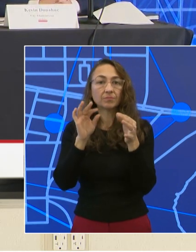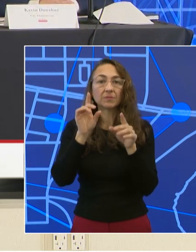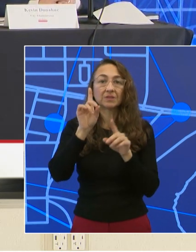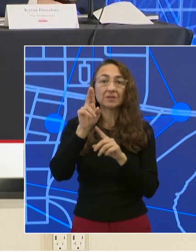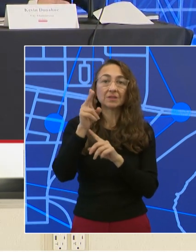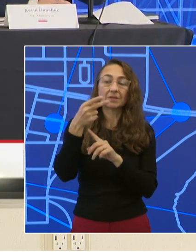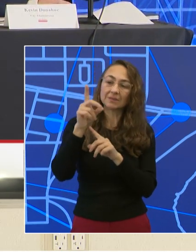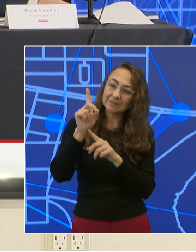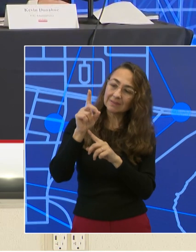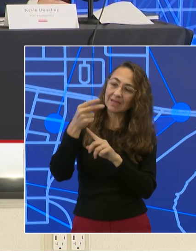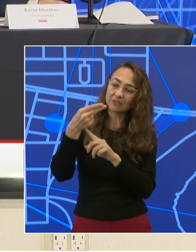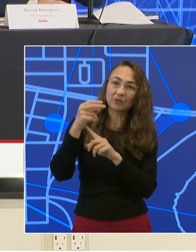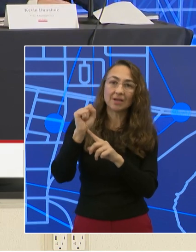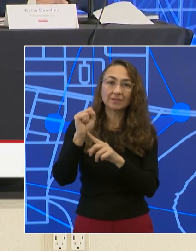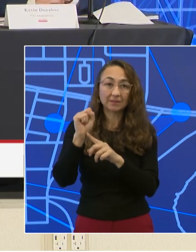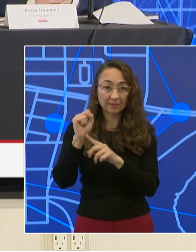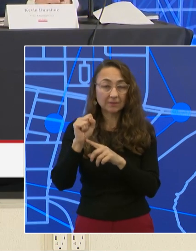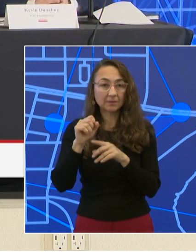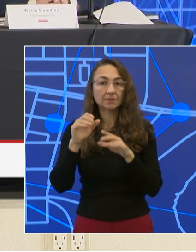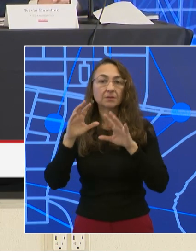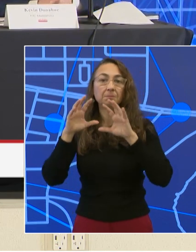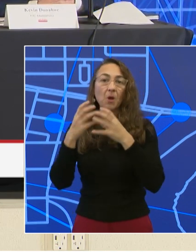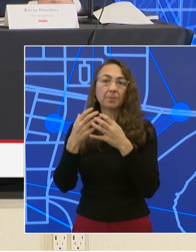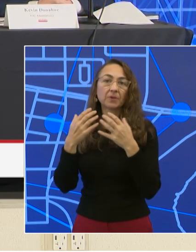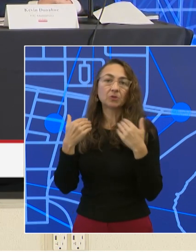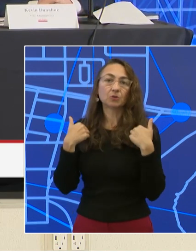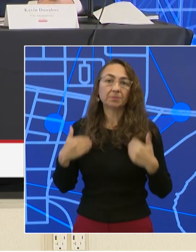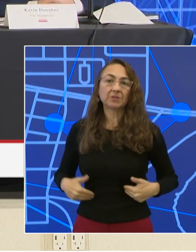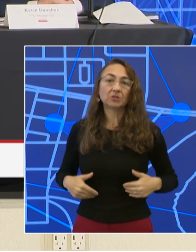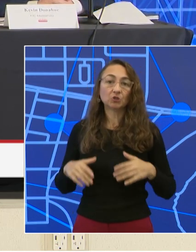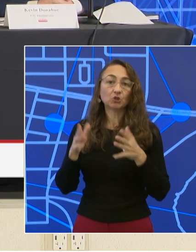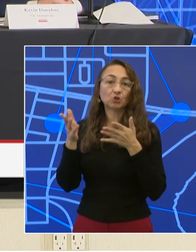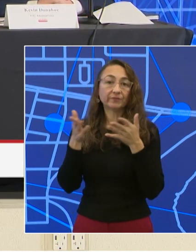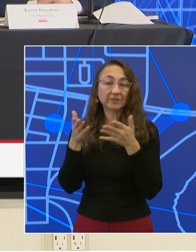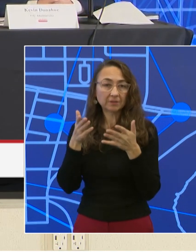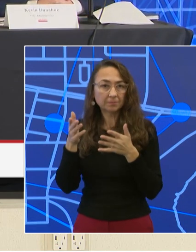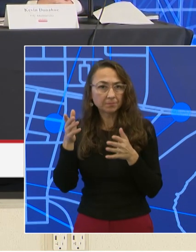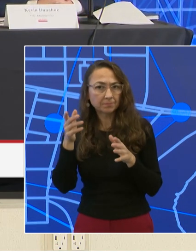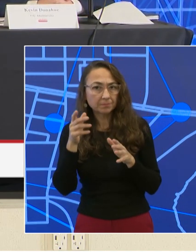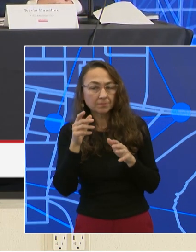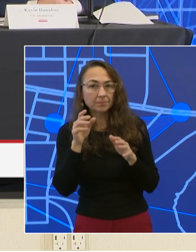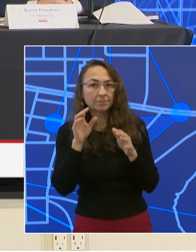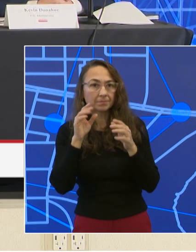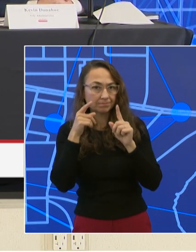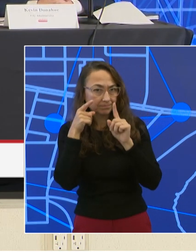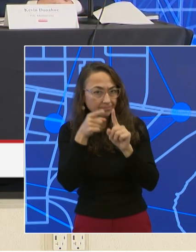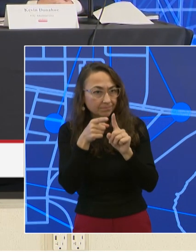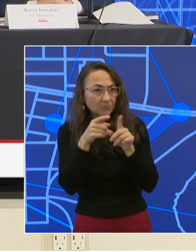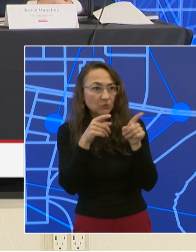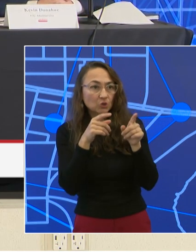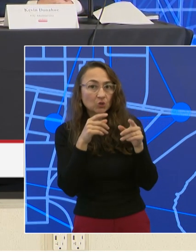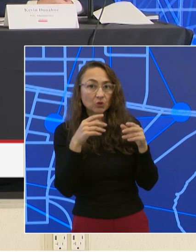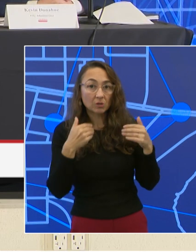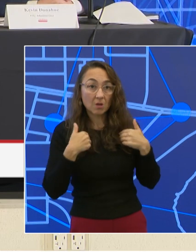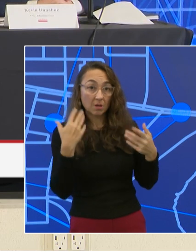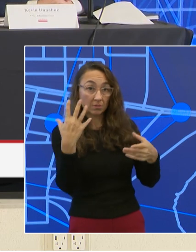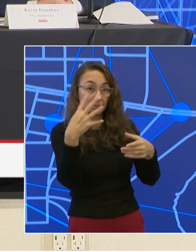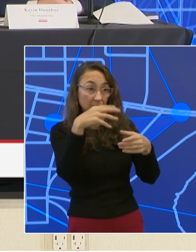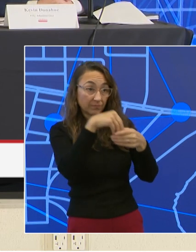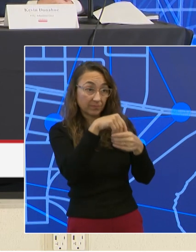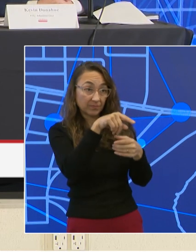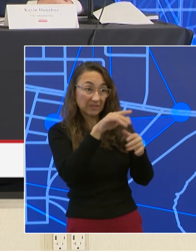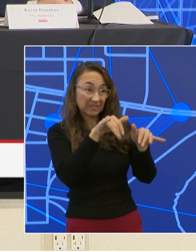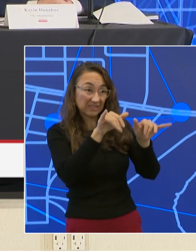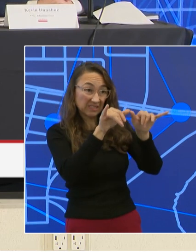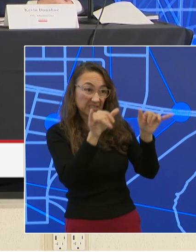family programs for young people who have been either placed in the system or coming out of the system, and making sure that their resources are